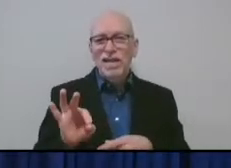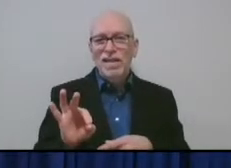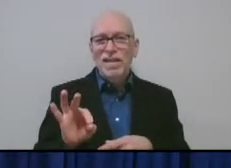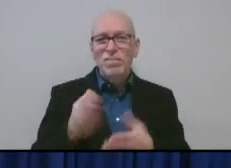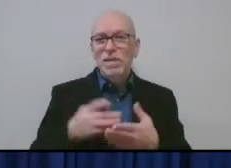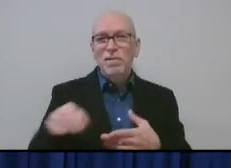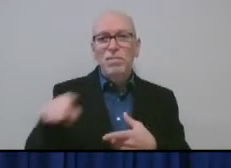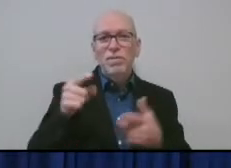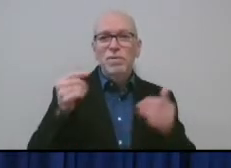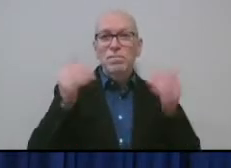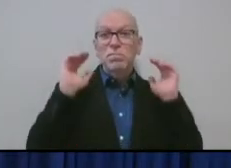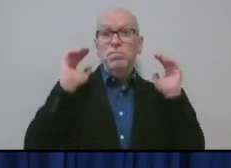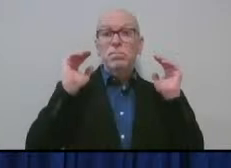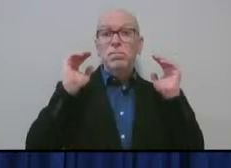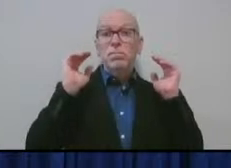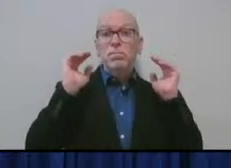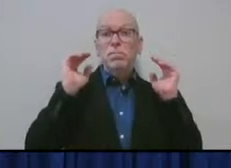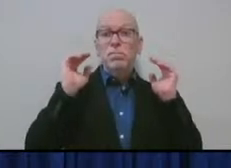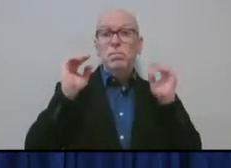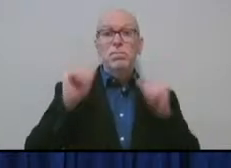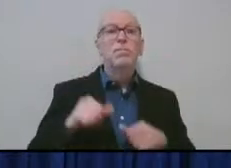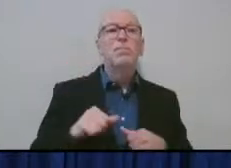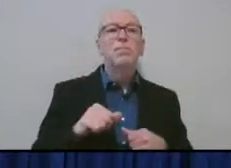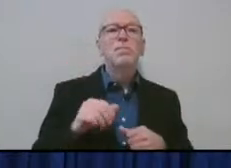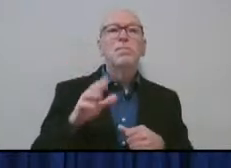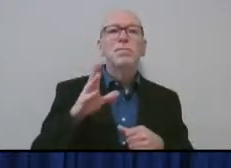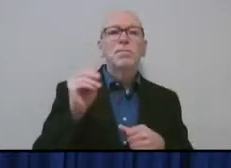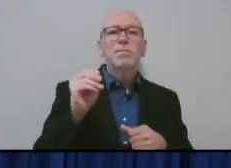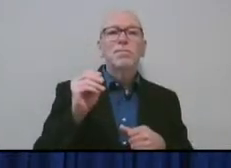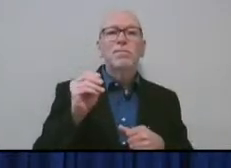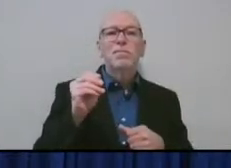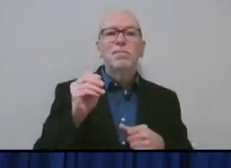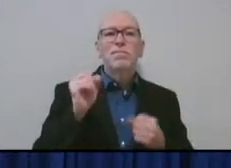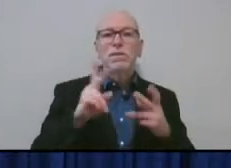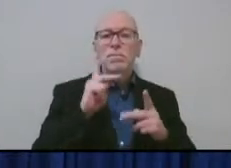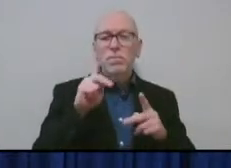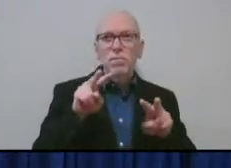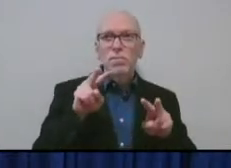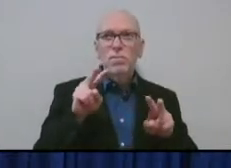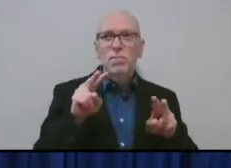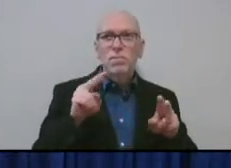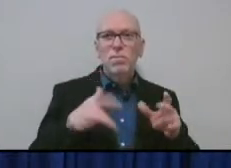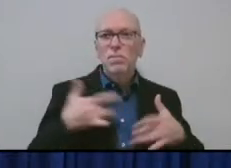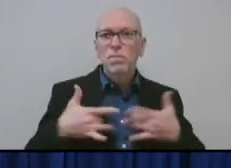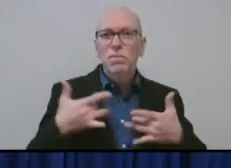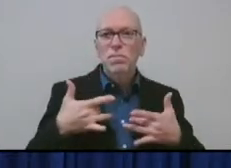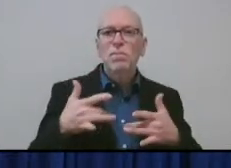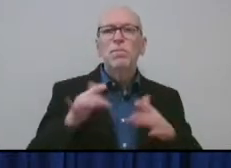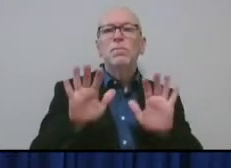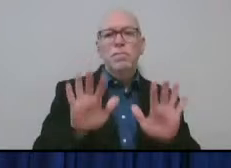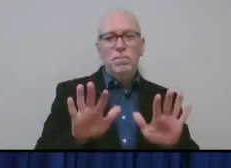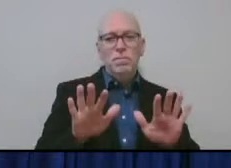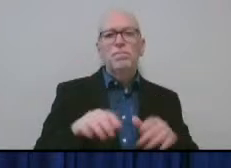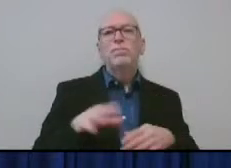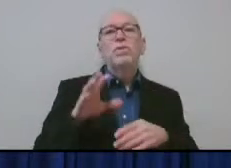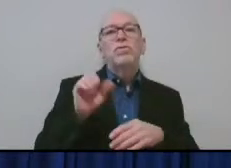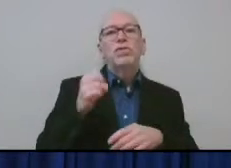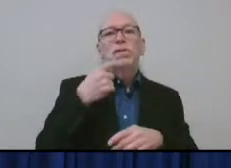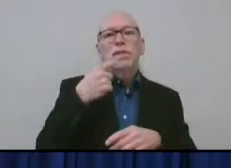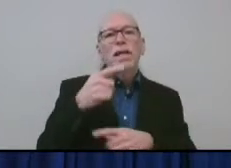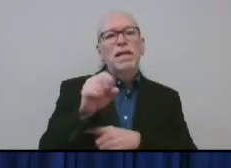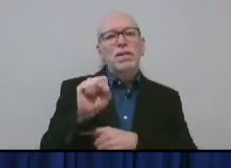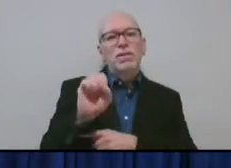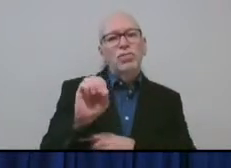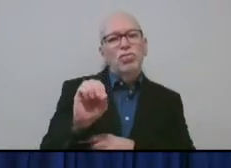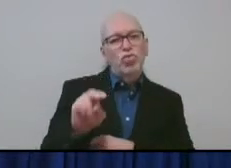of ears and got a lot of eyes to widen. And she used the word soon.